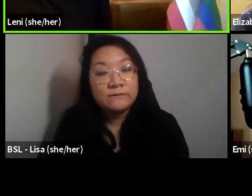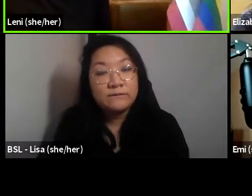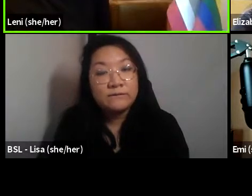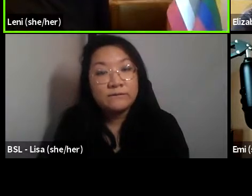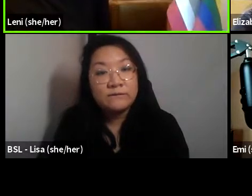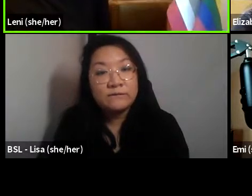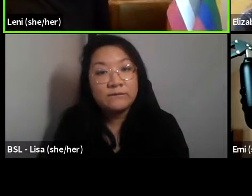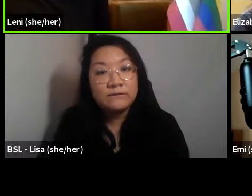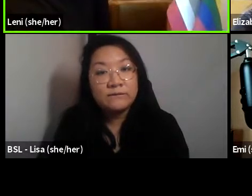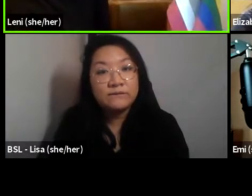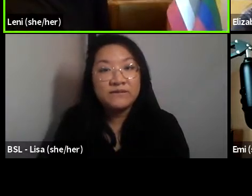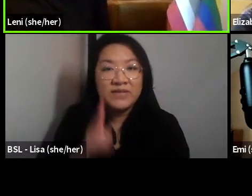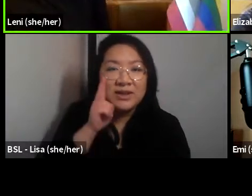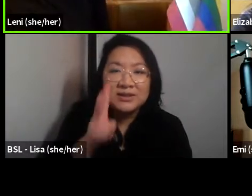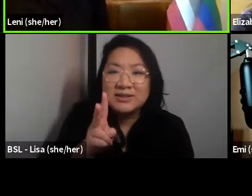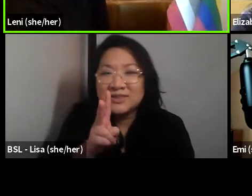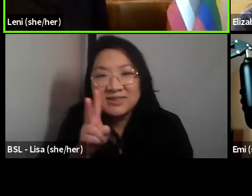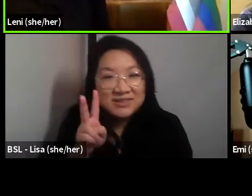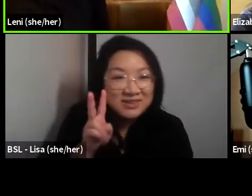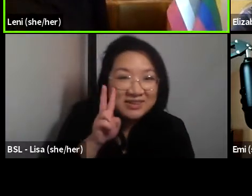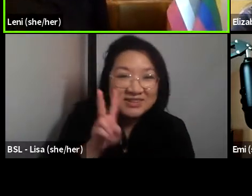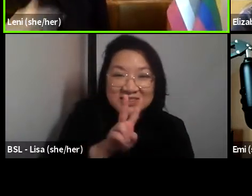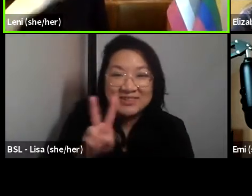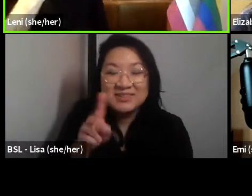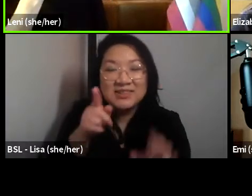Go on, Yasmin, I can see you going for your unmute.